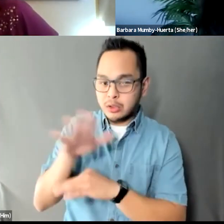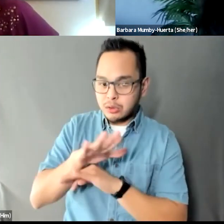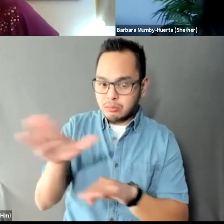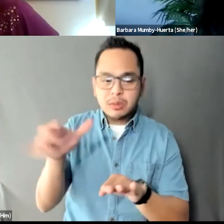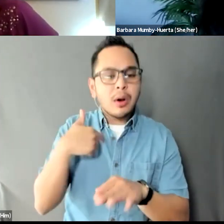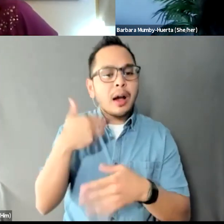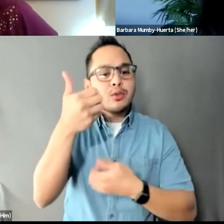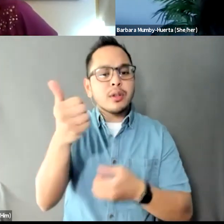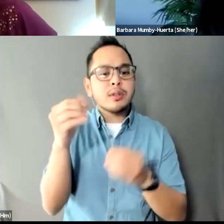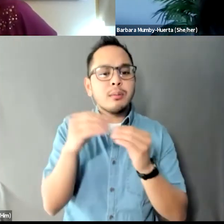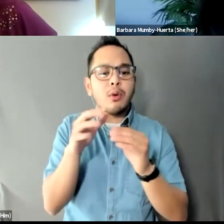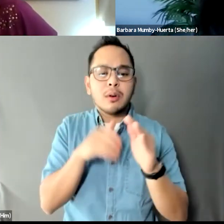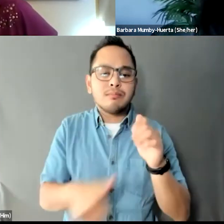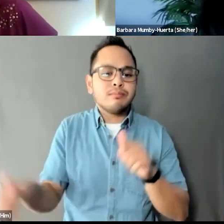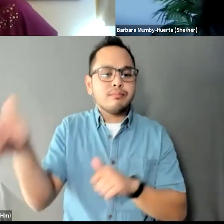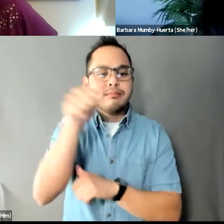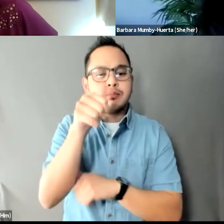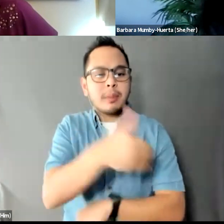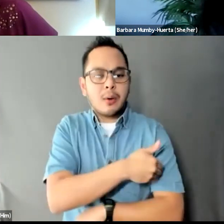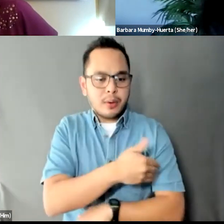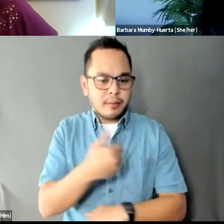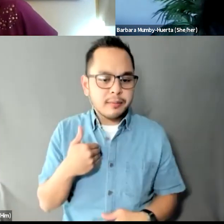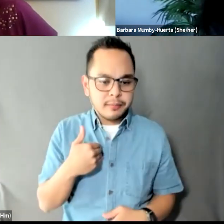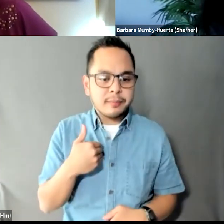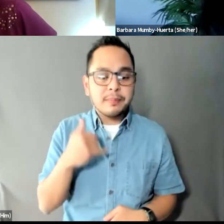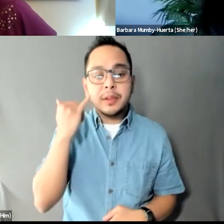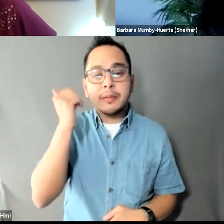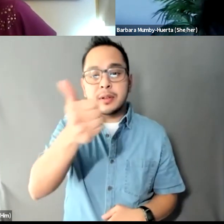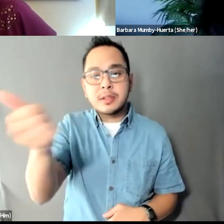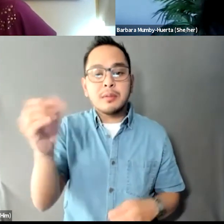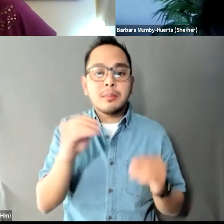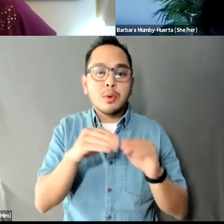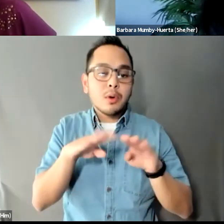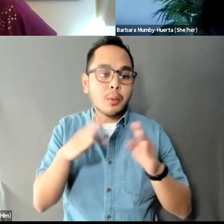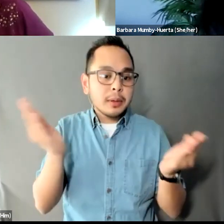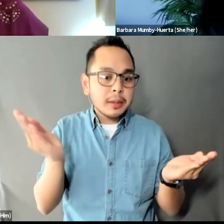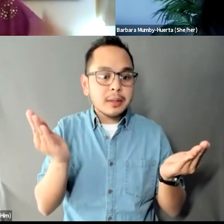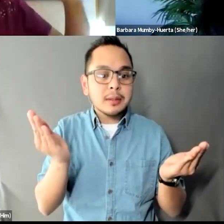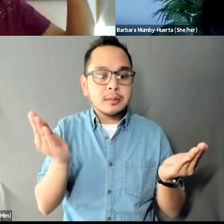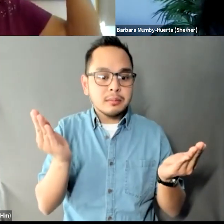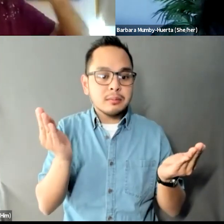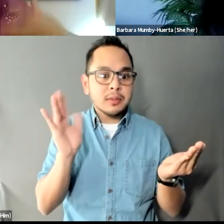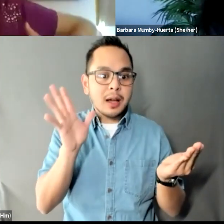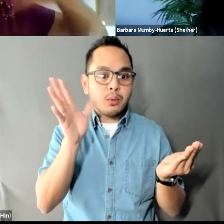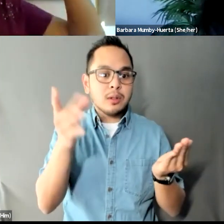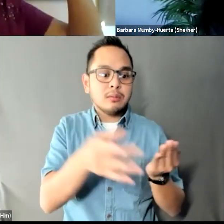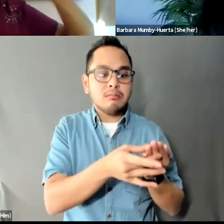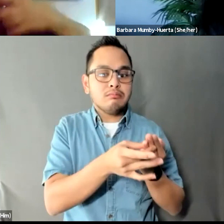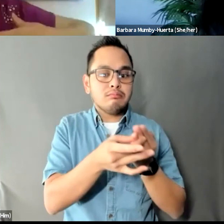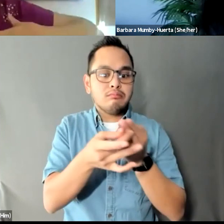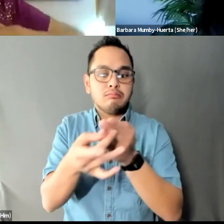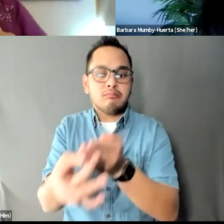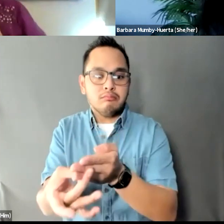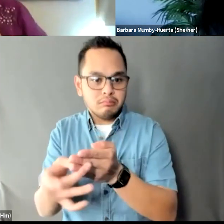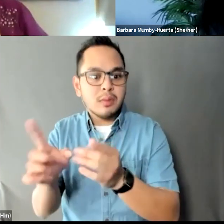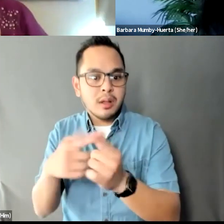higher consciousness, a higher power. And if you stay open to it, it will give you the energy where you need